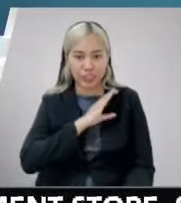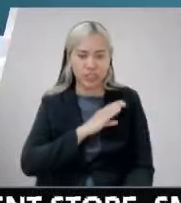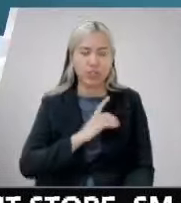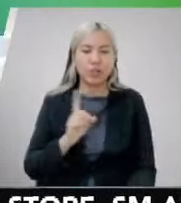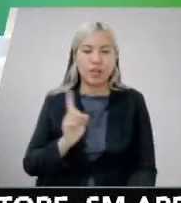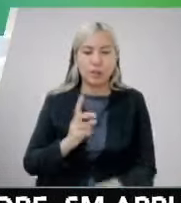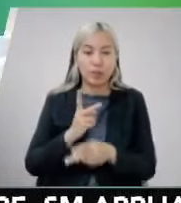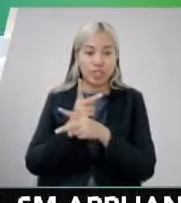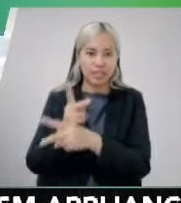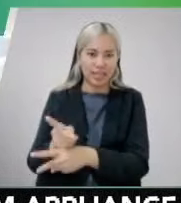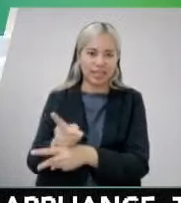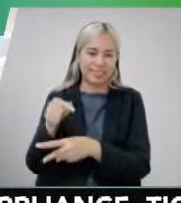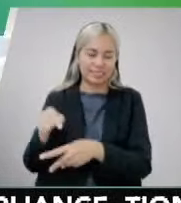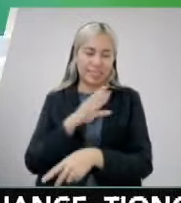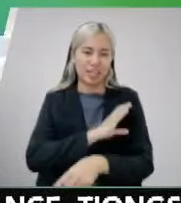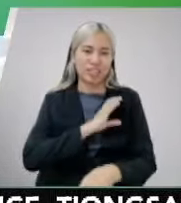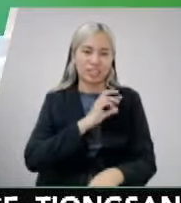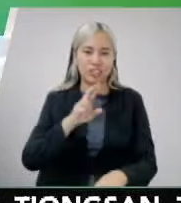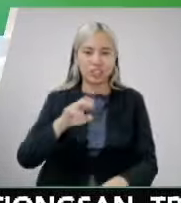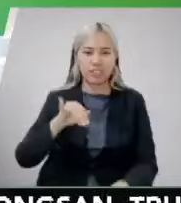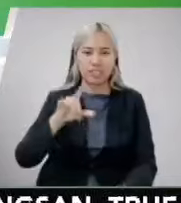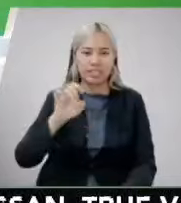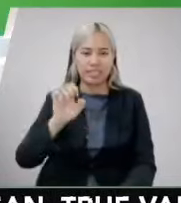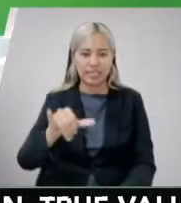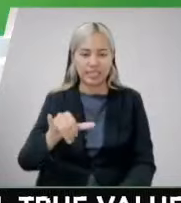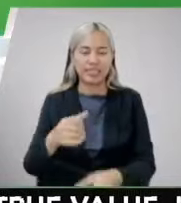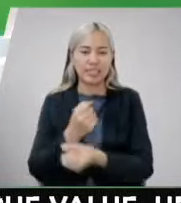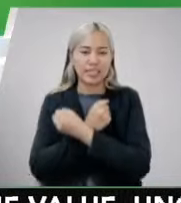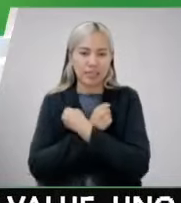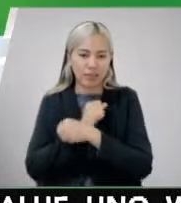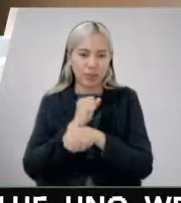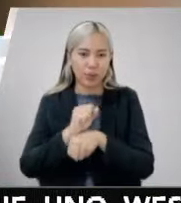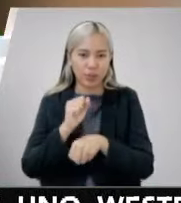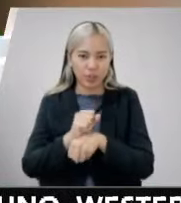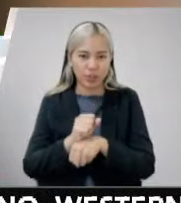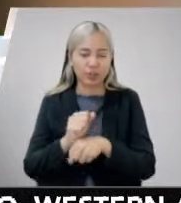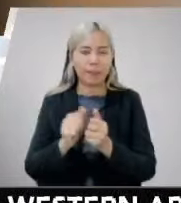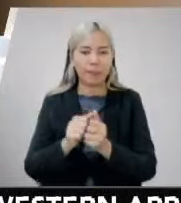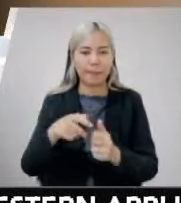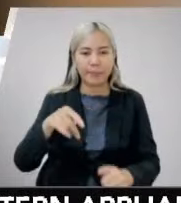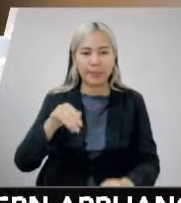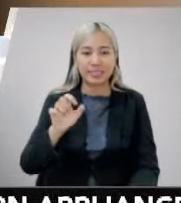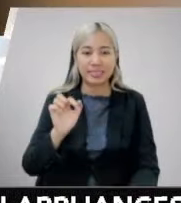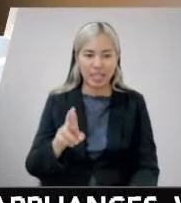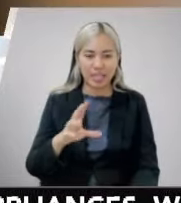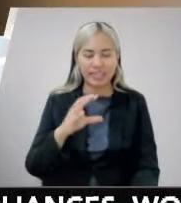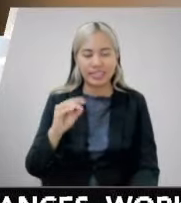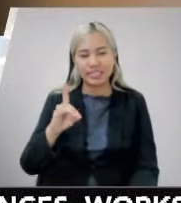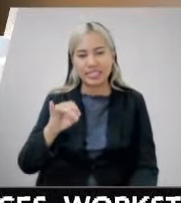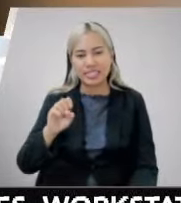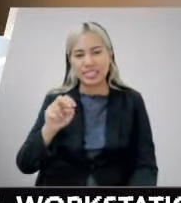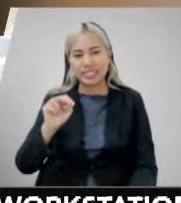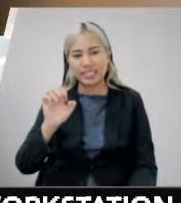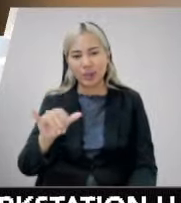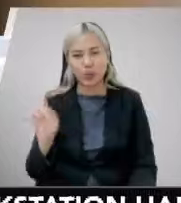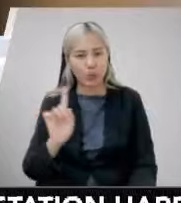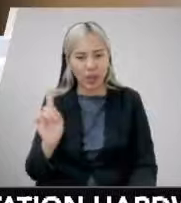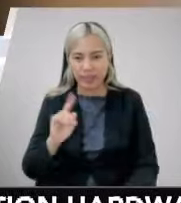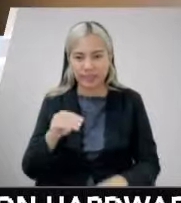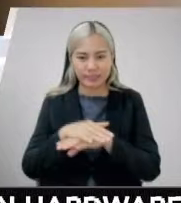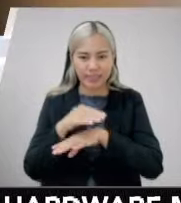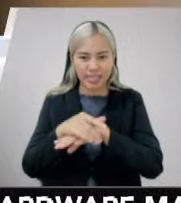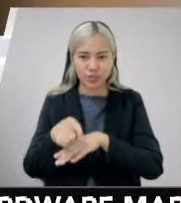Riley. Sabi ni Liza, she loves working for Pixar and Disney. Ano naman kaya ang payo niya sa aspiring actors and